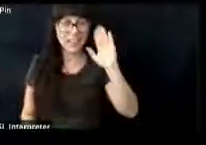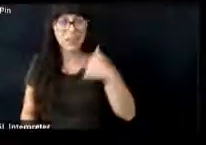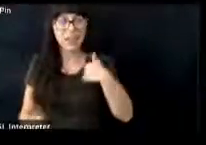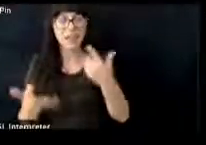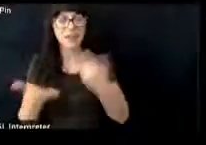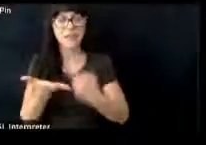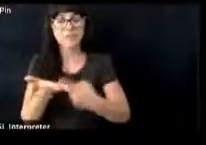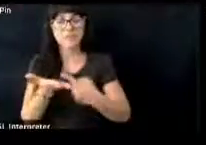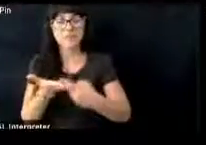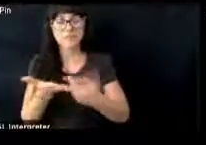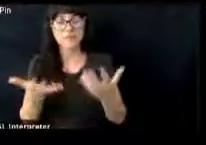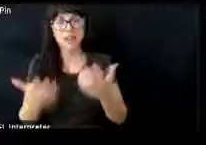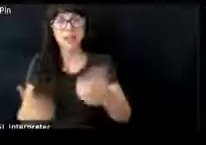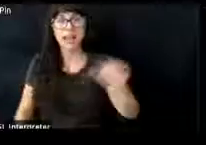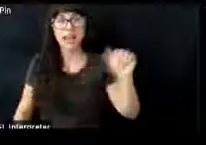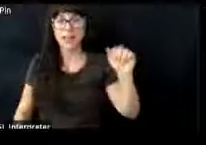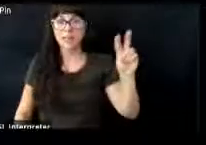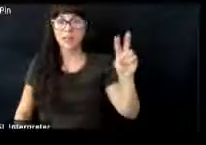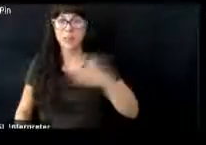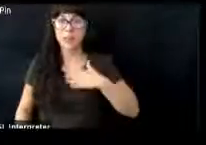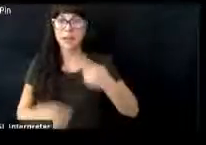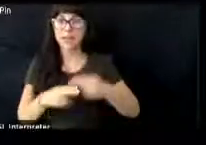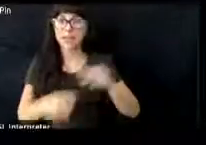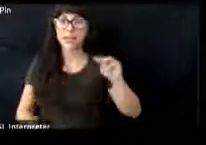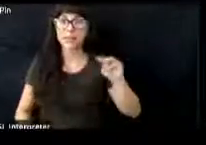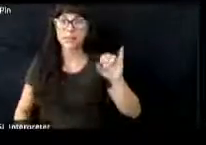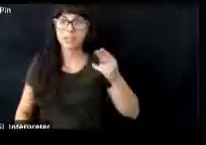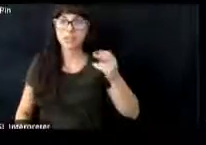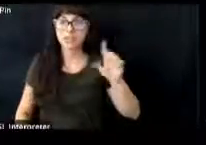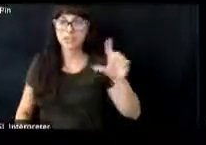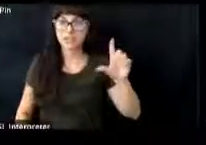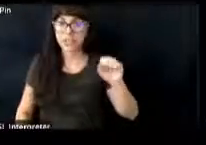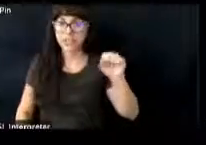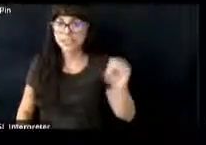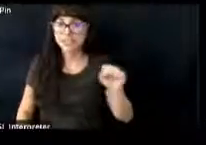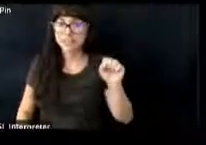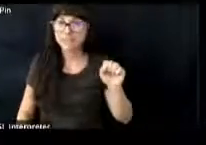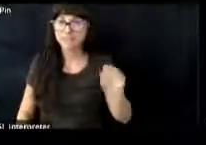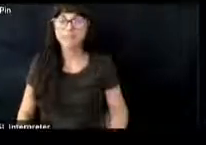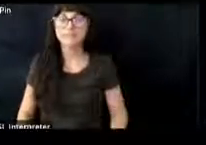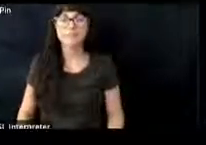discuss the Antelope Valley. My name is Michelle Starkey.